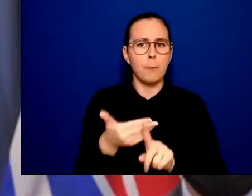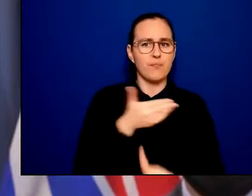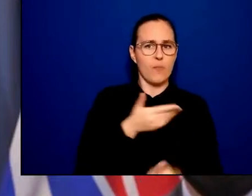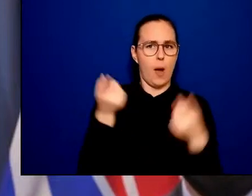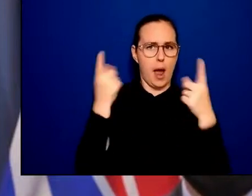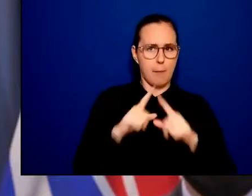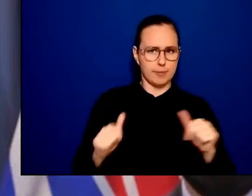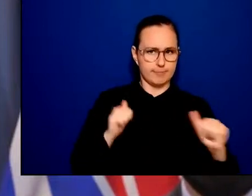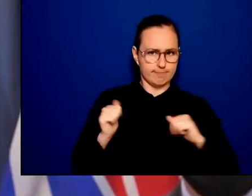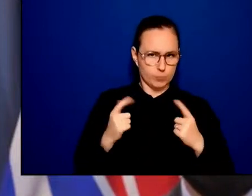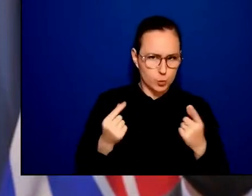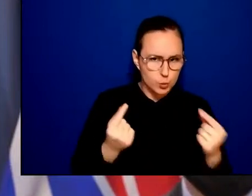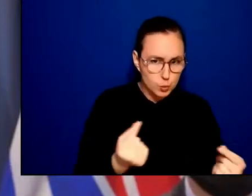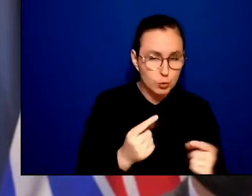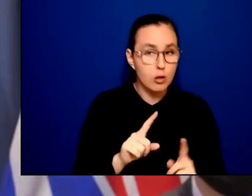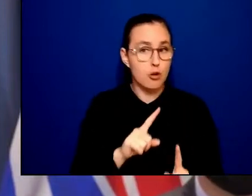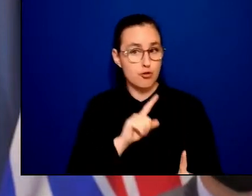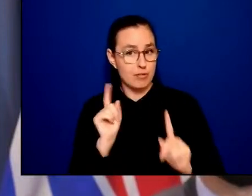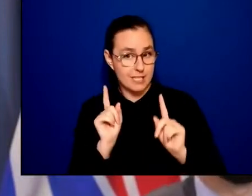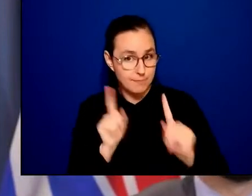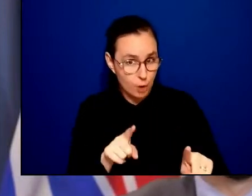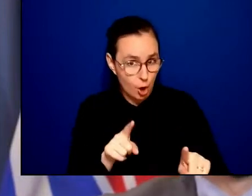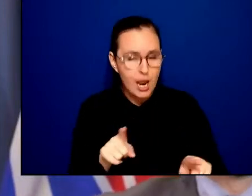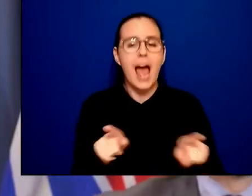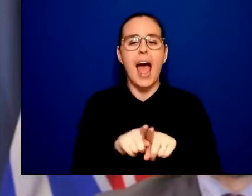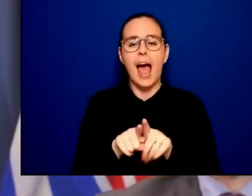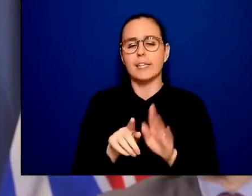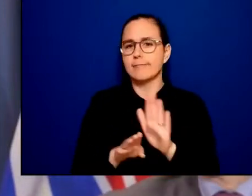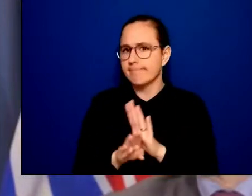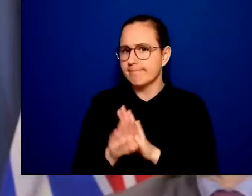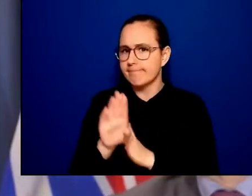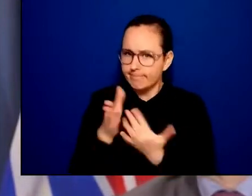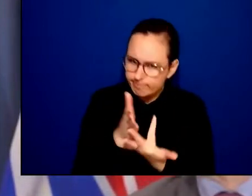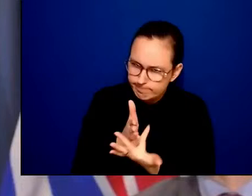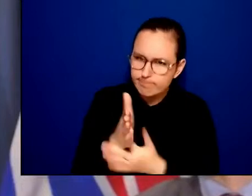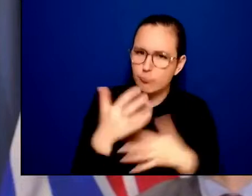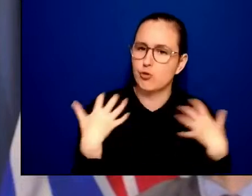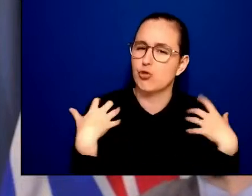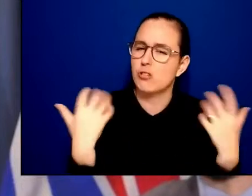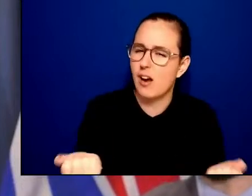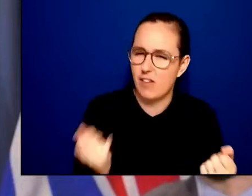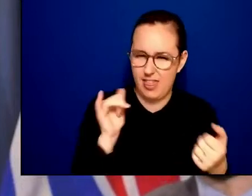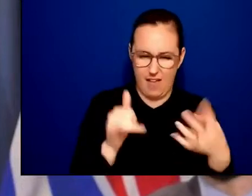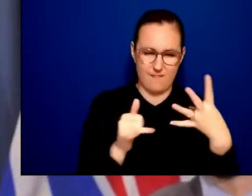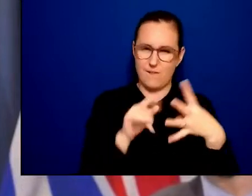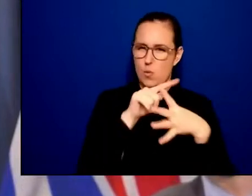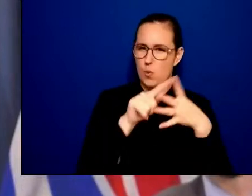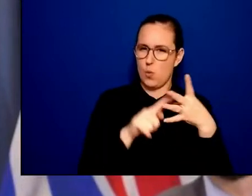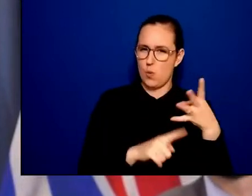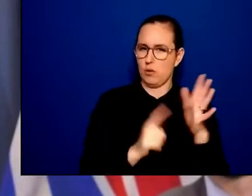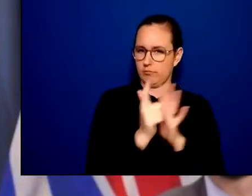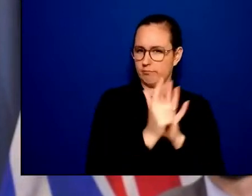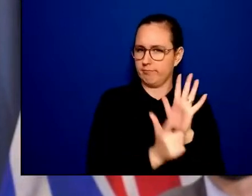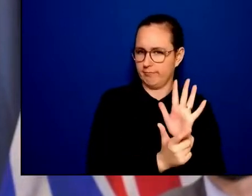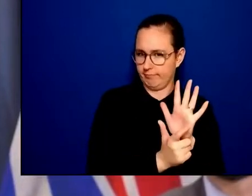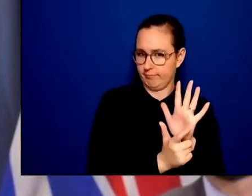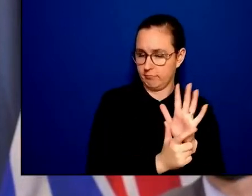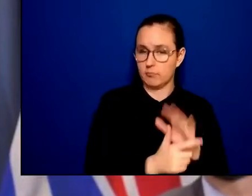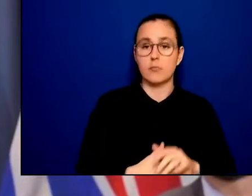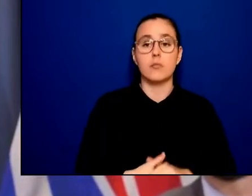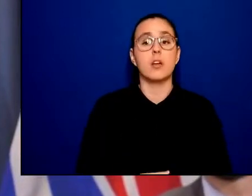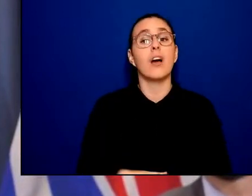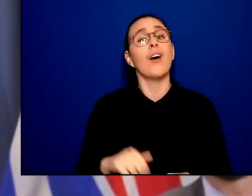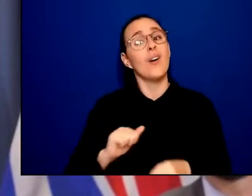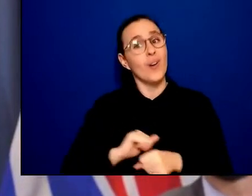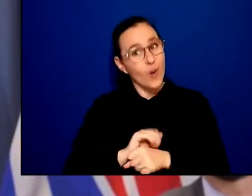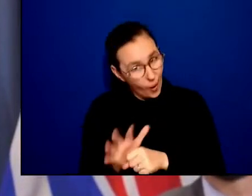response, and recovery. That work has been ongoing. COVID has had an impact on that. Climate change